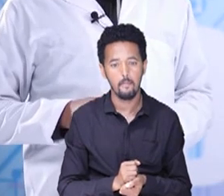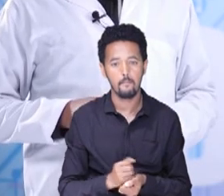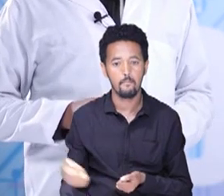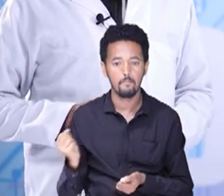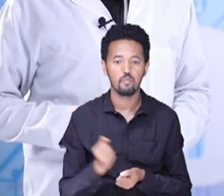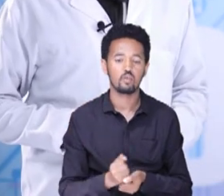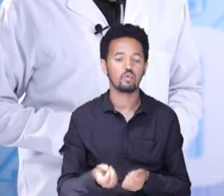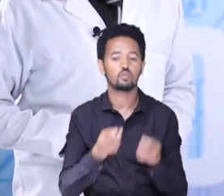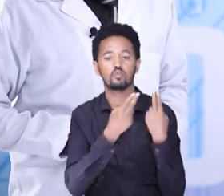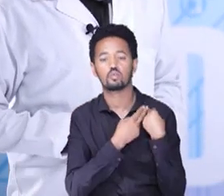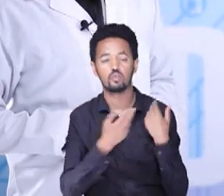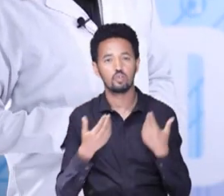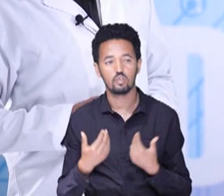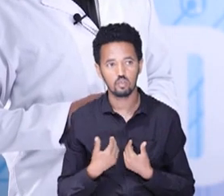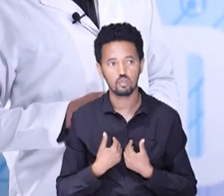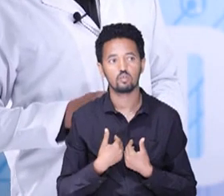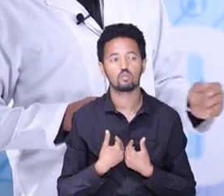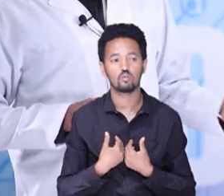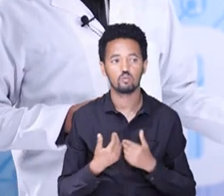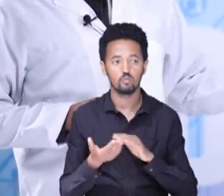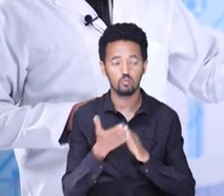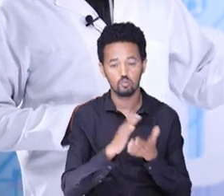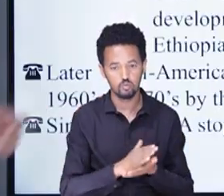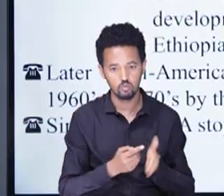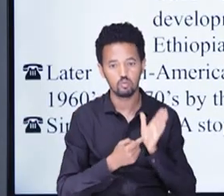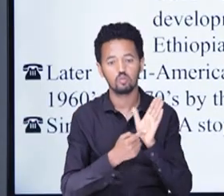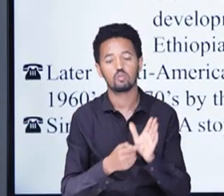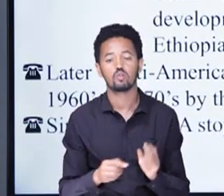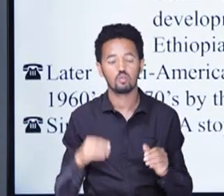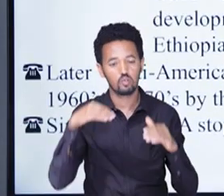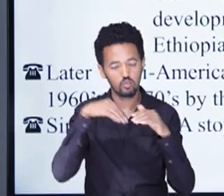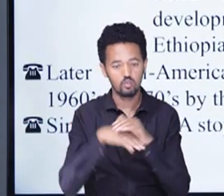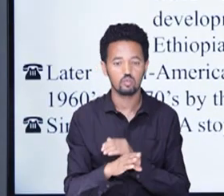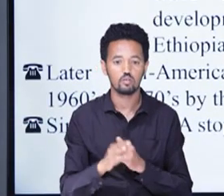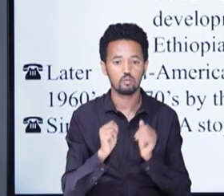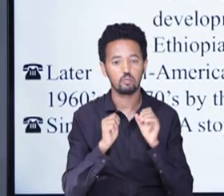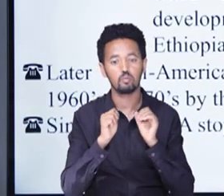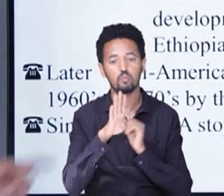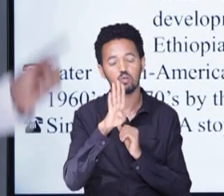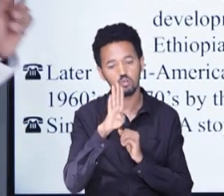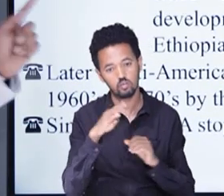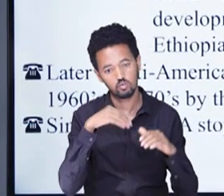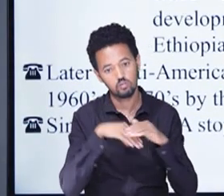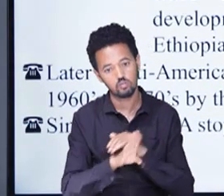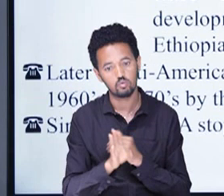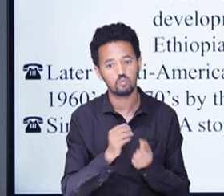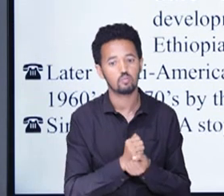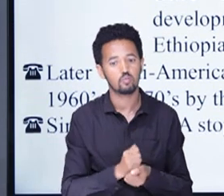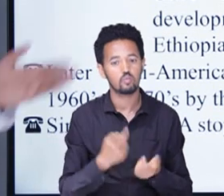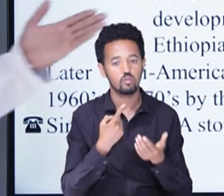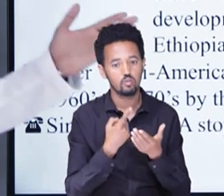obtained from IBRD, or International Bank for Reconstruction and Development. The US